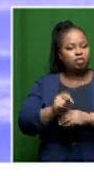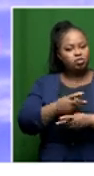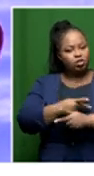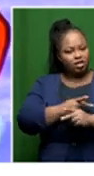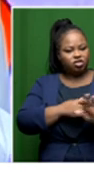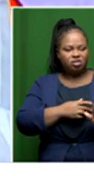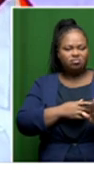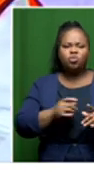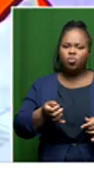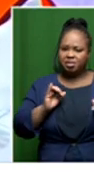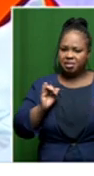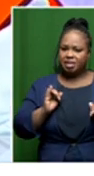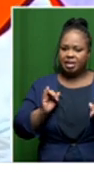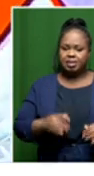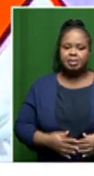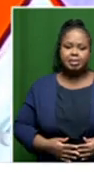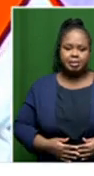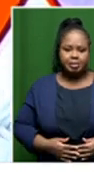this we are serious